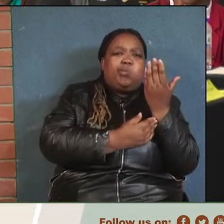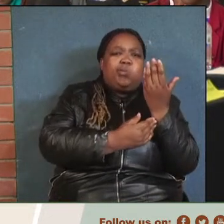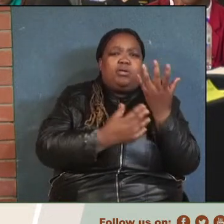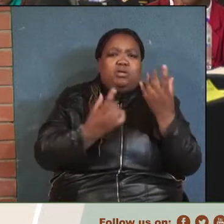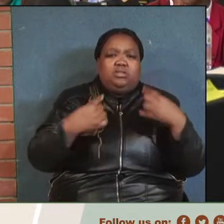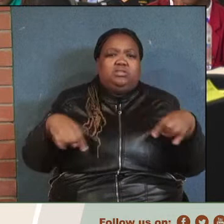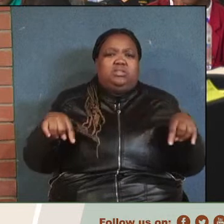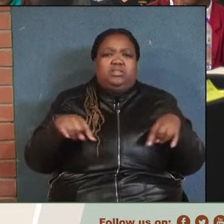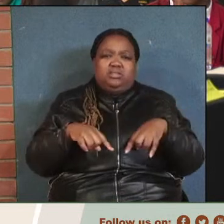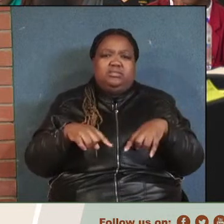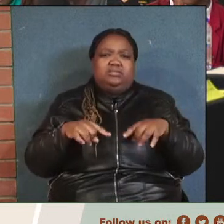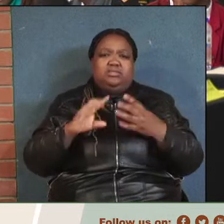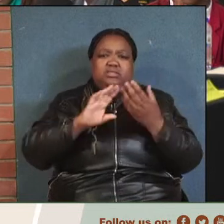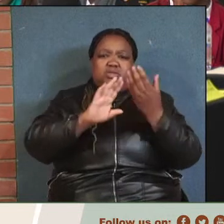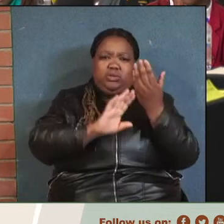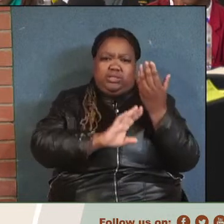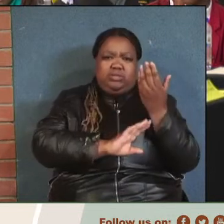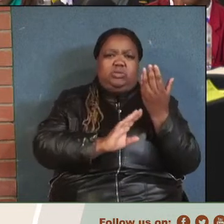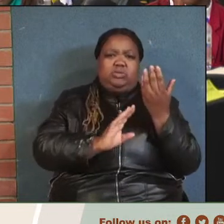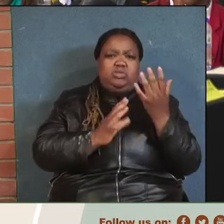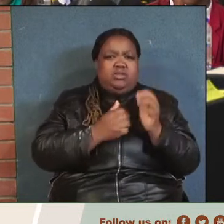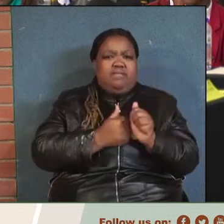are embracing the constitutionality.